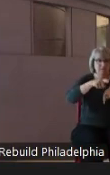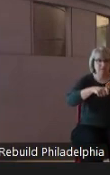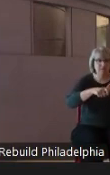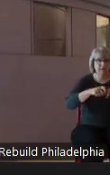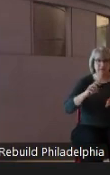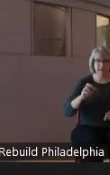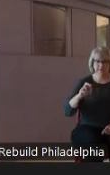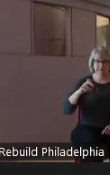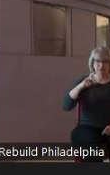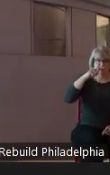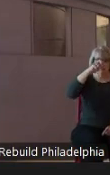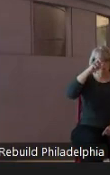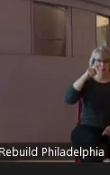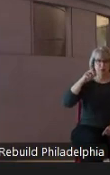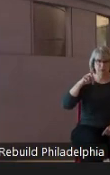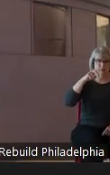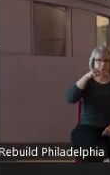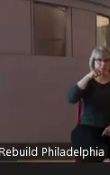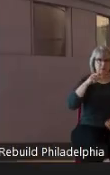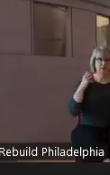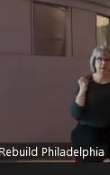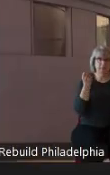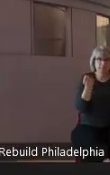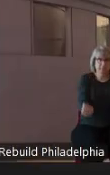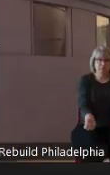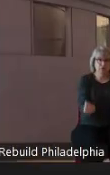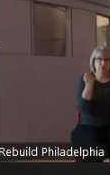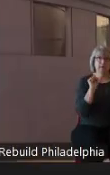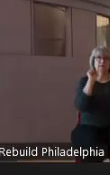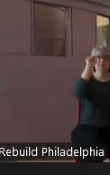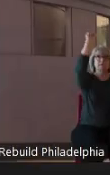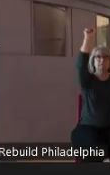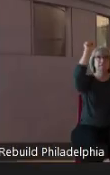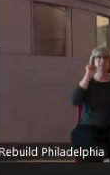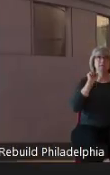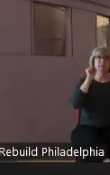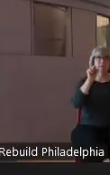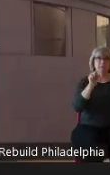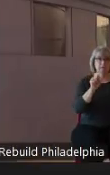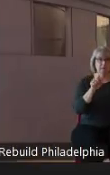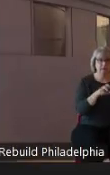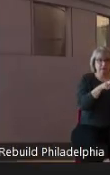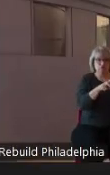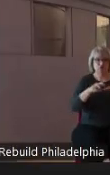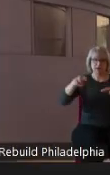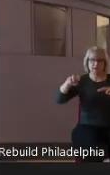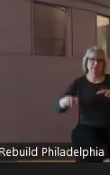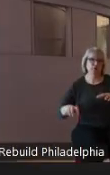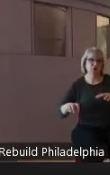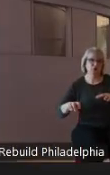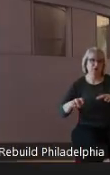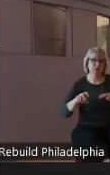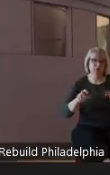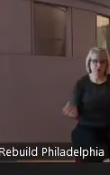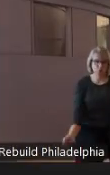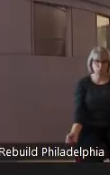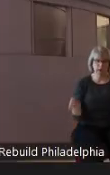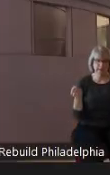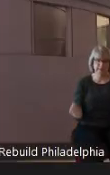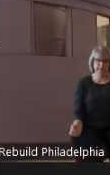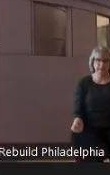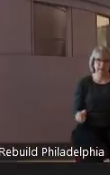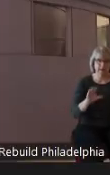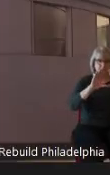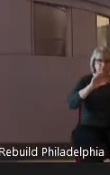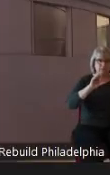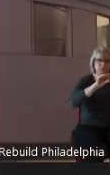stair climber, a bench press, a transfer bench, free weights, and a